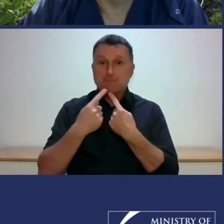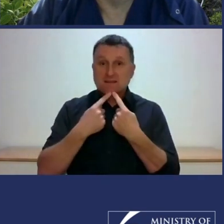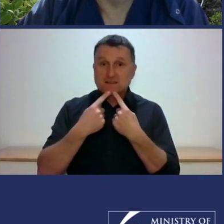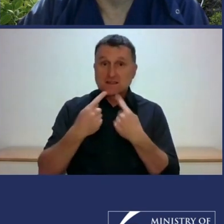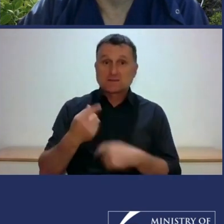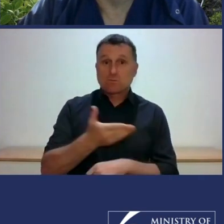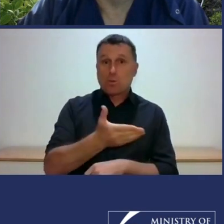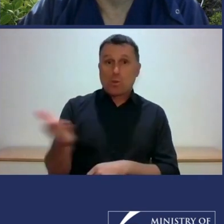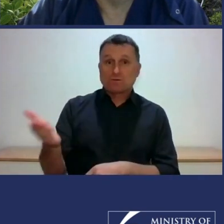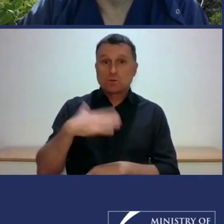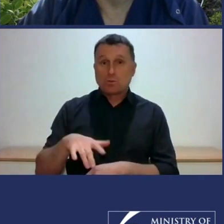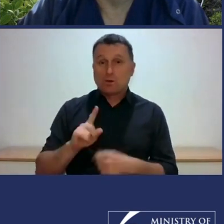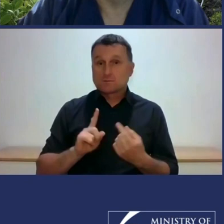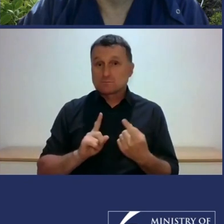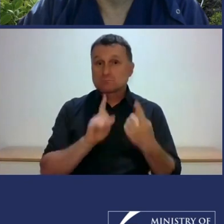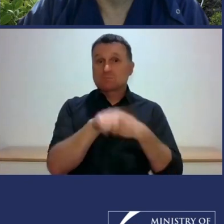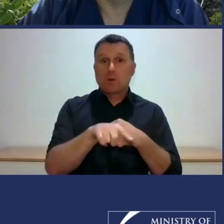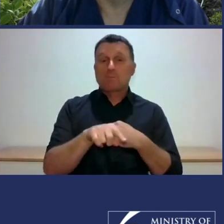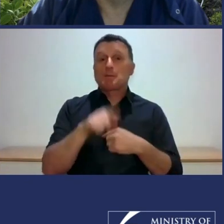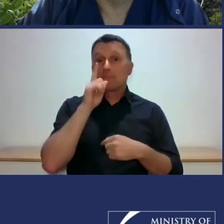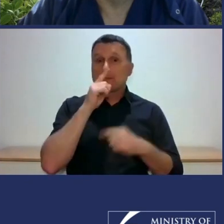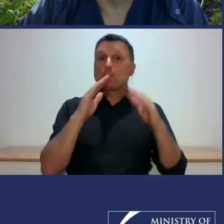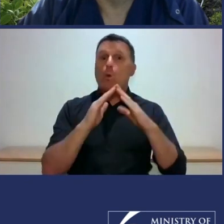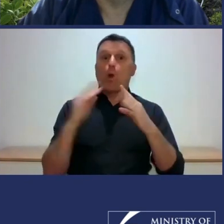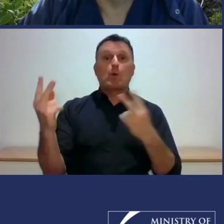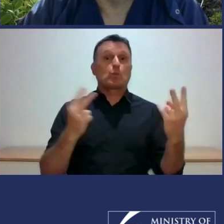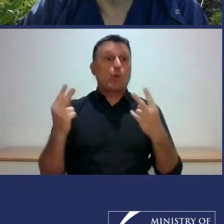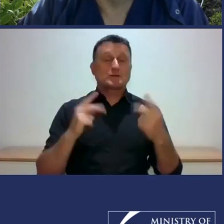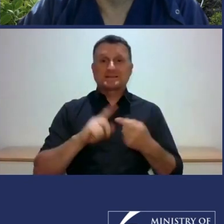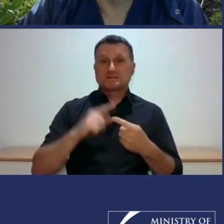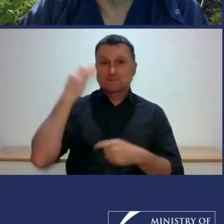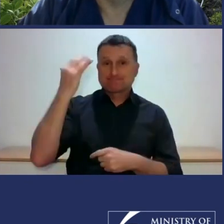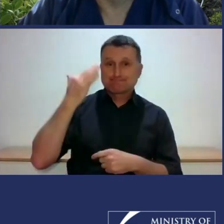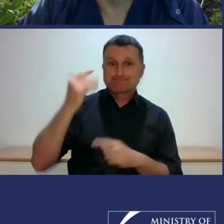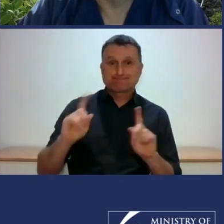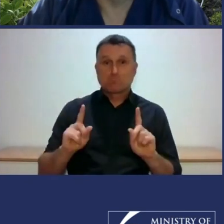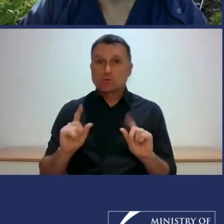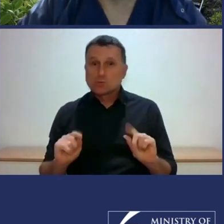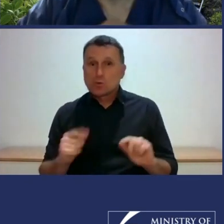for this live and that are still thinking about what they're going to do. So, Chris, maybe I'll start with you.